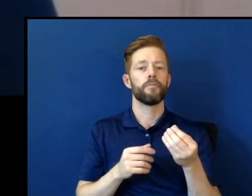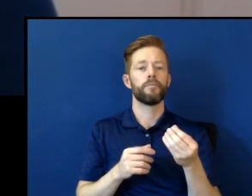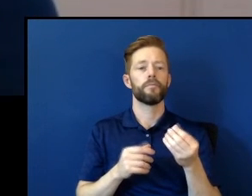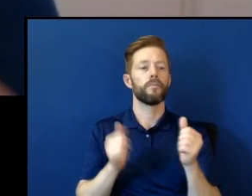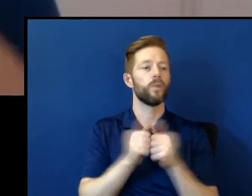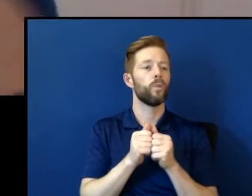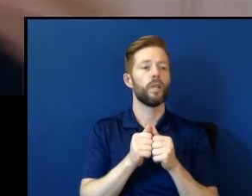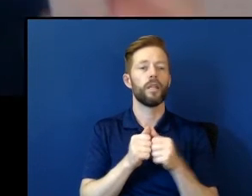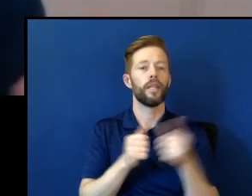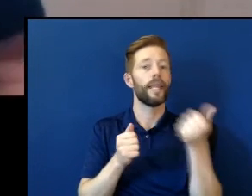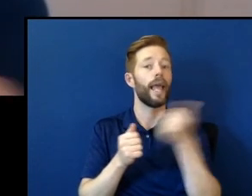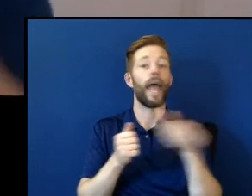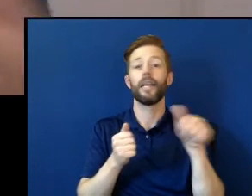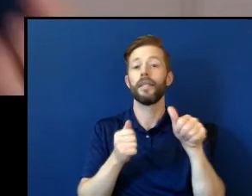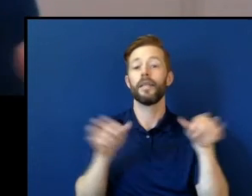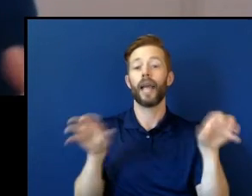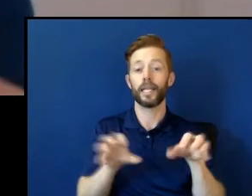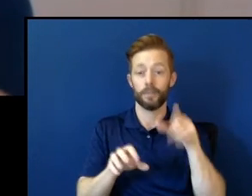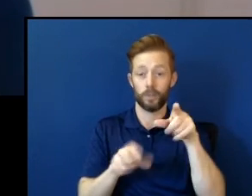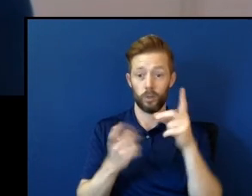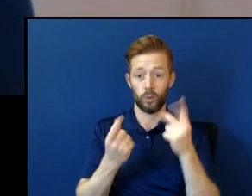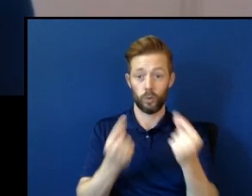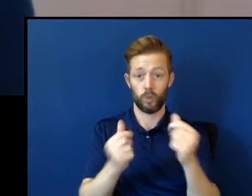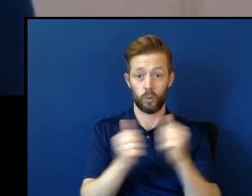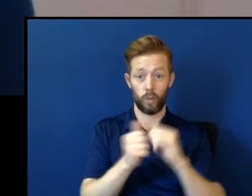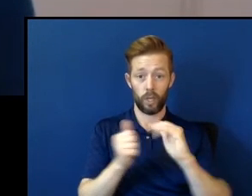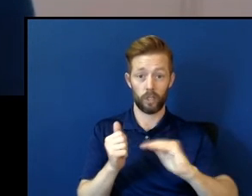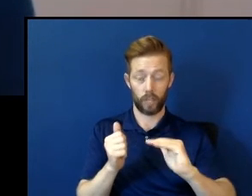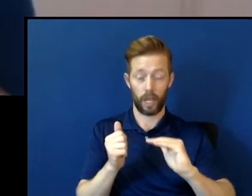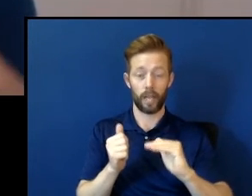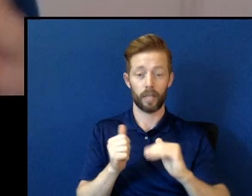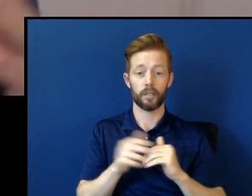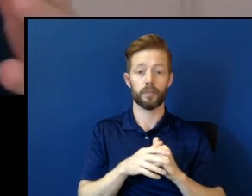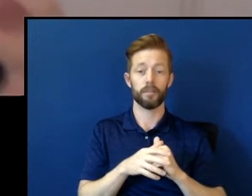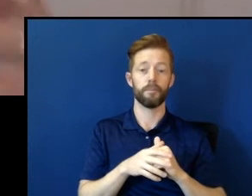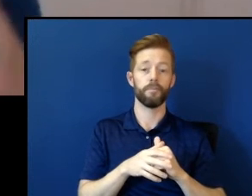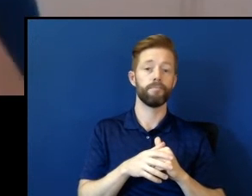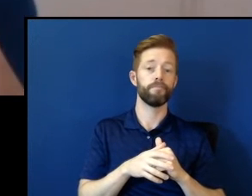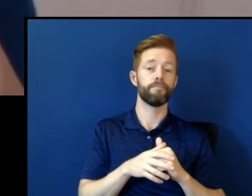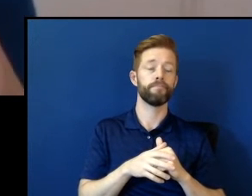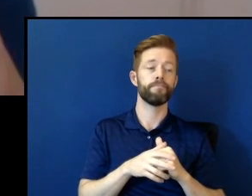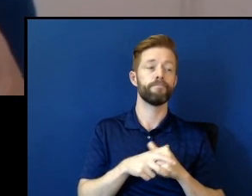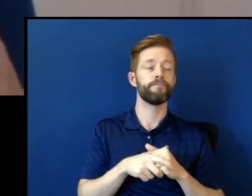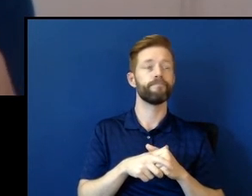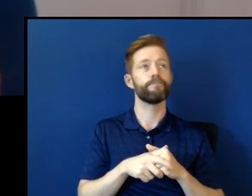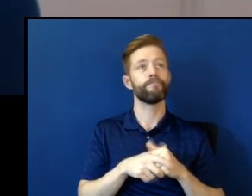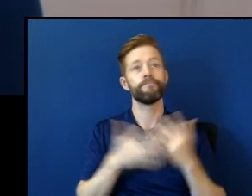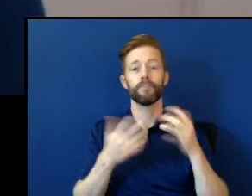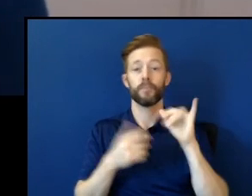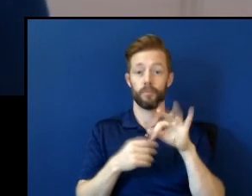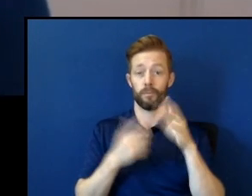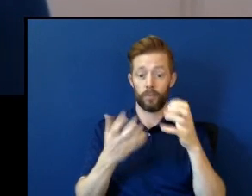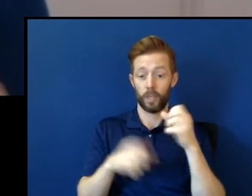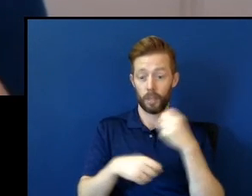just like with any activity that you would do with a child, if you're trying to